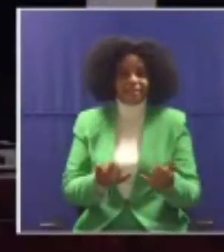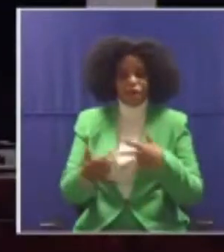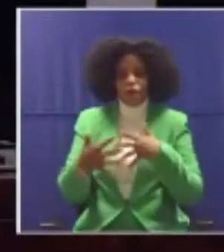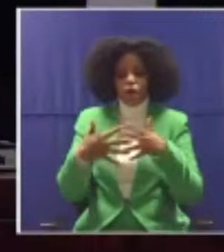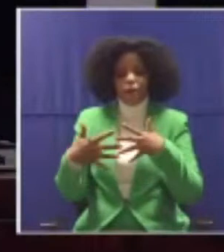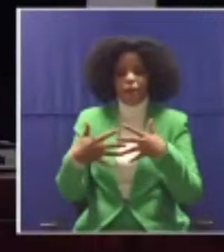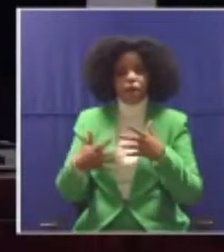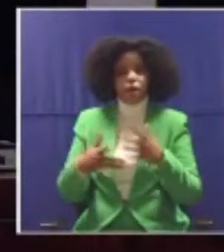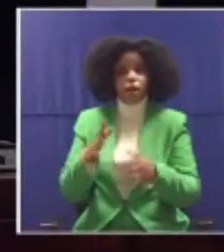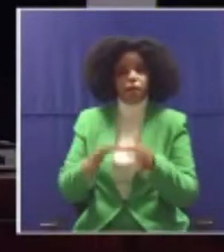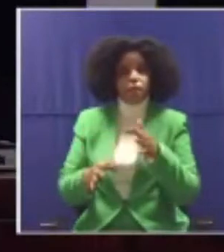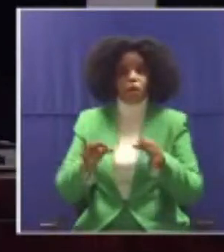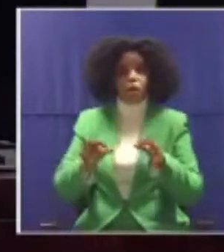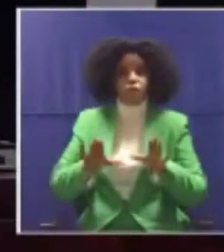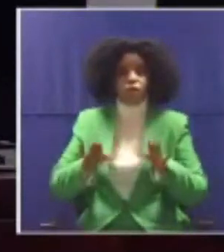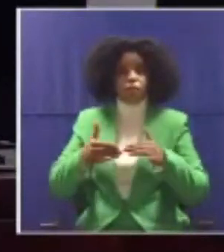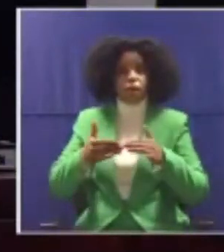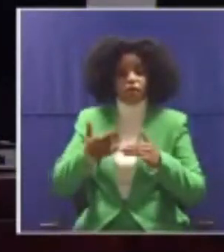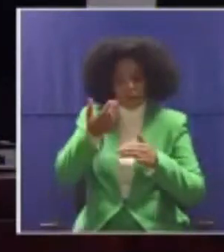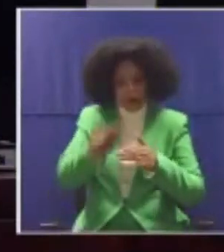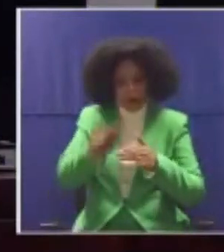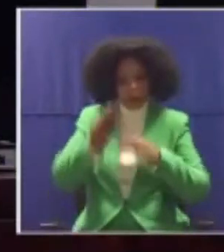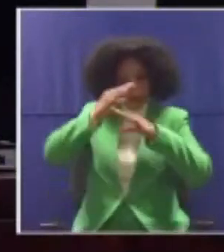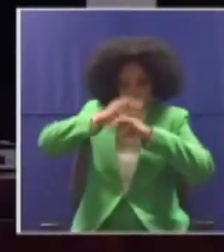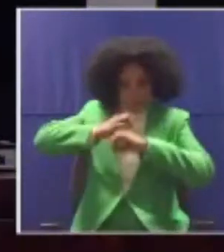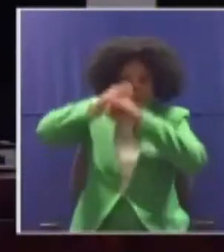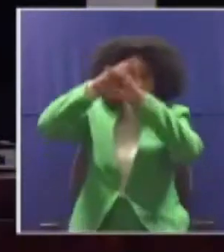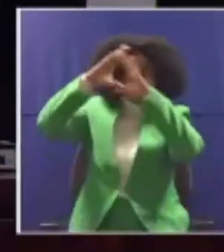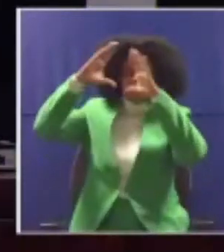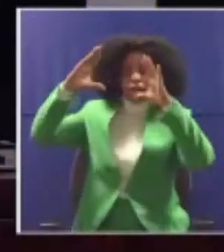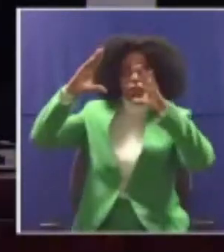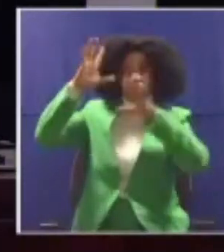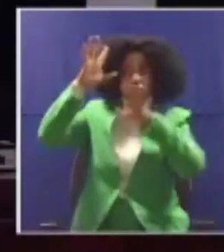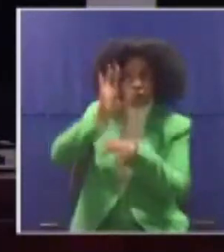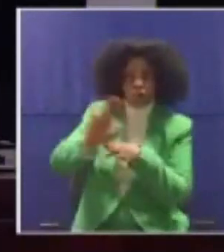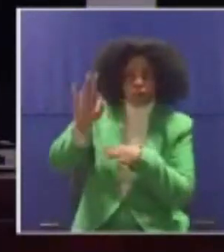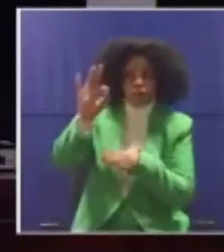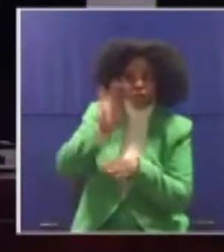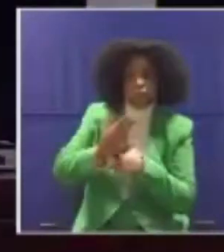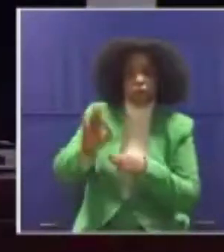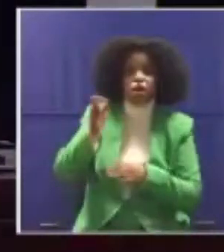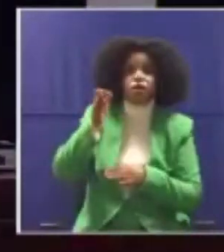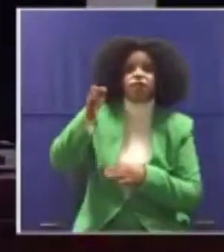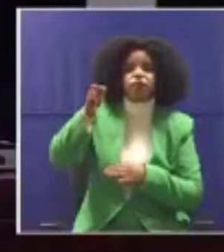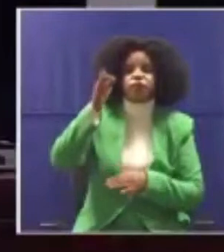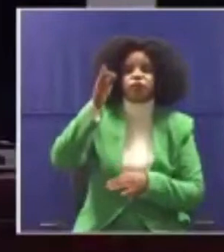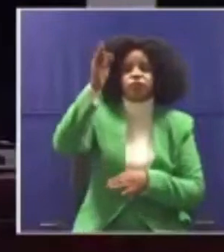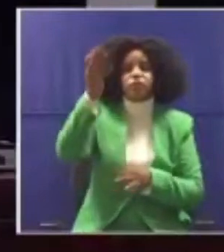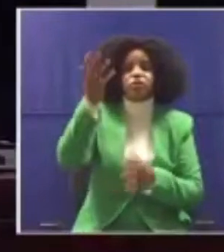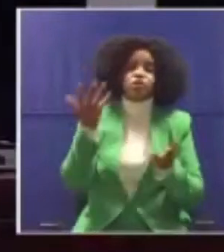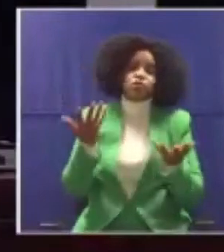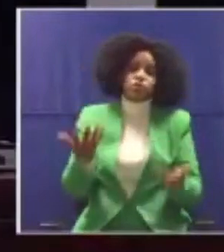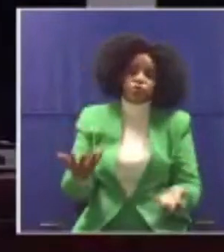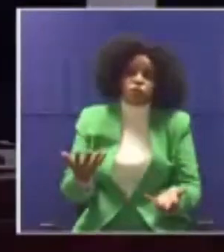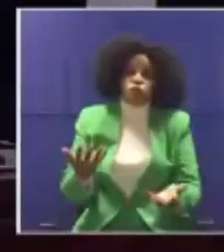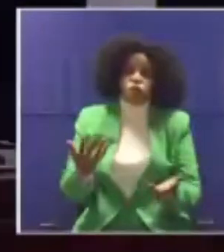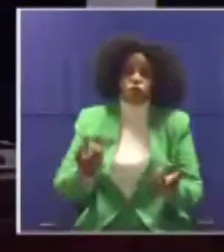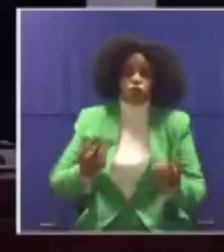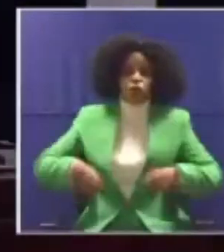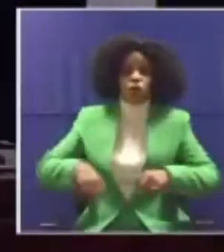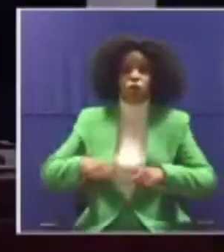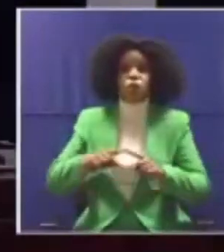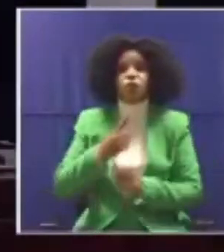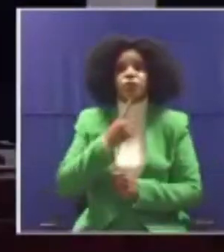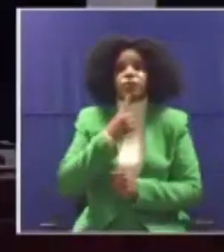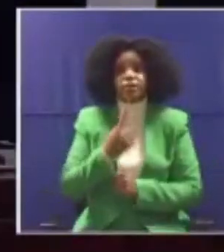vision and prepare for that future. We are saying in an event where we end up